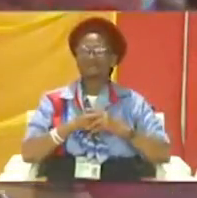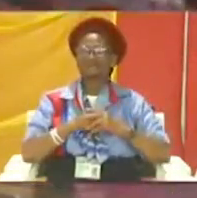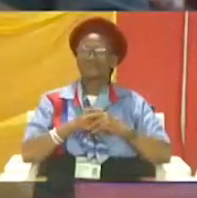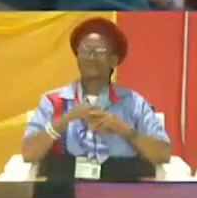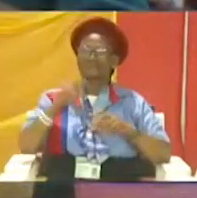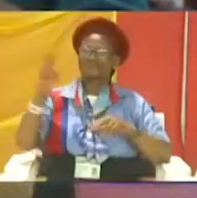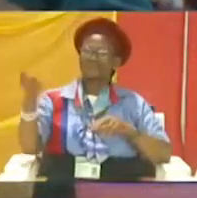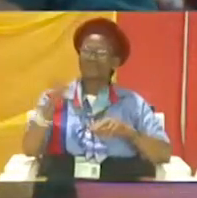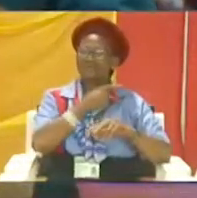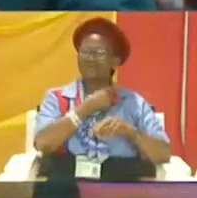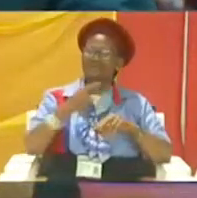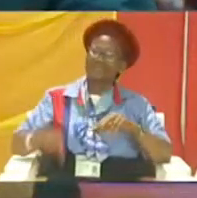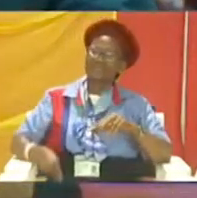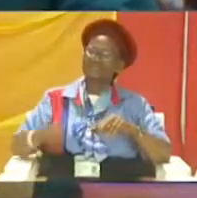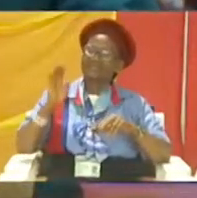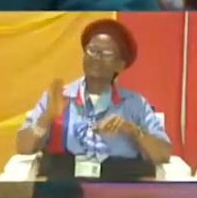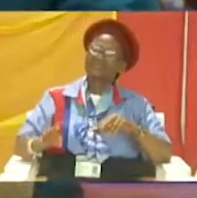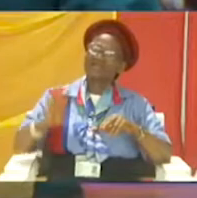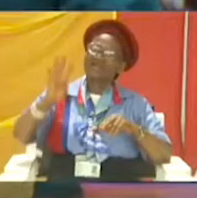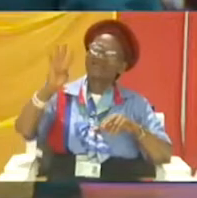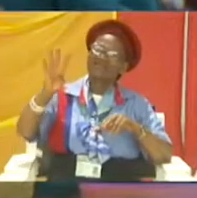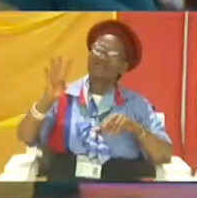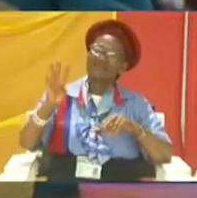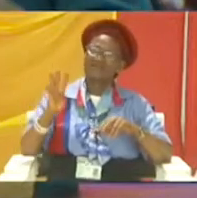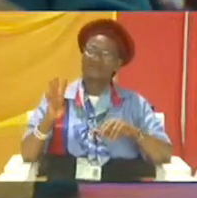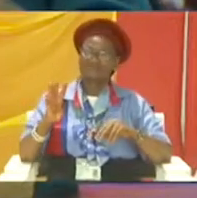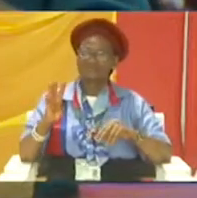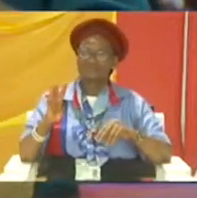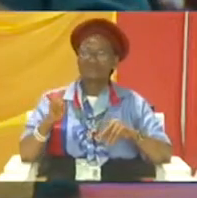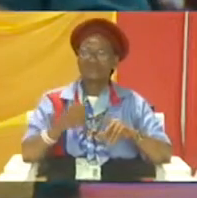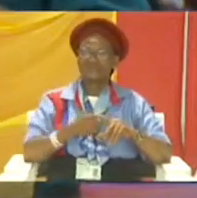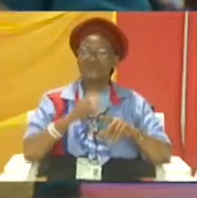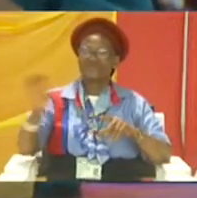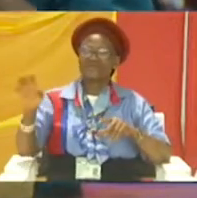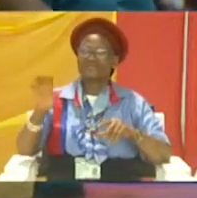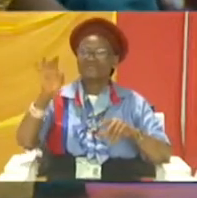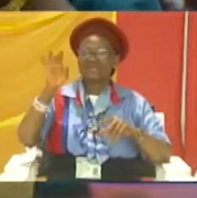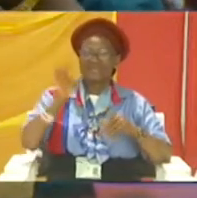2 Kings chapter 4. From verse 8 to